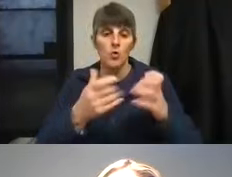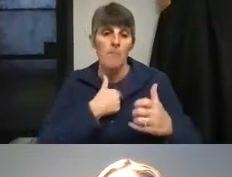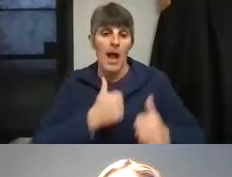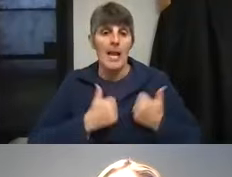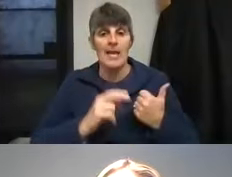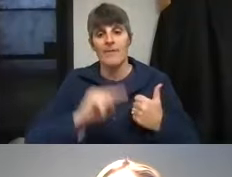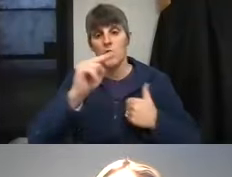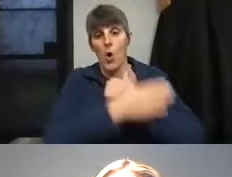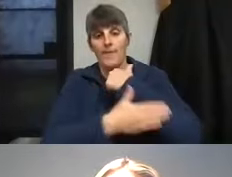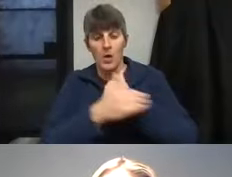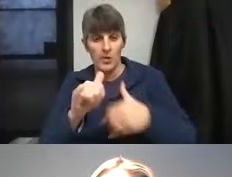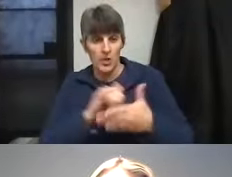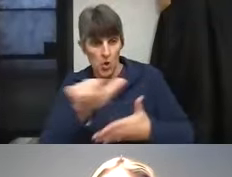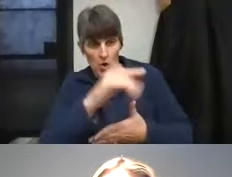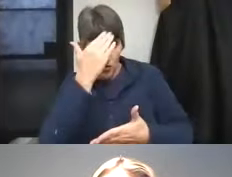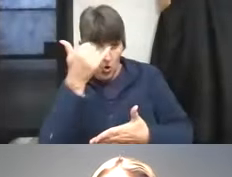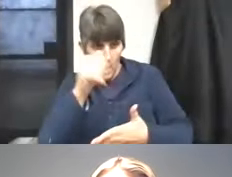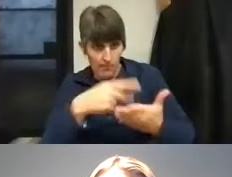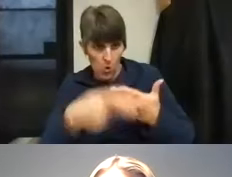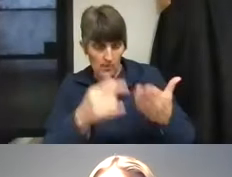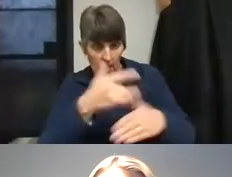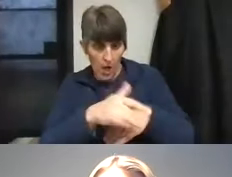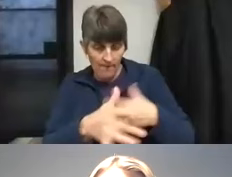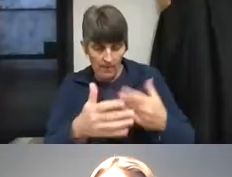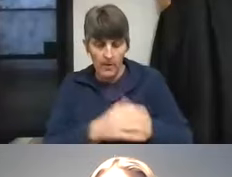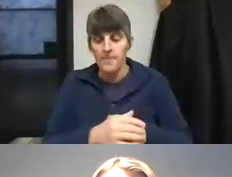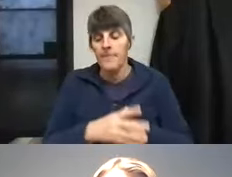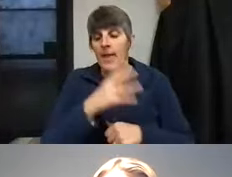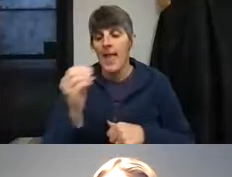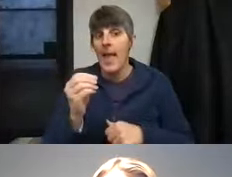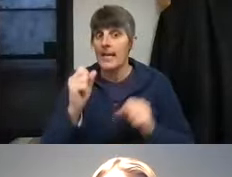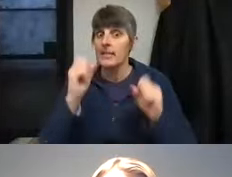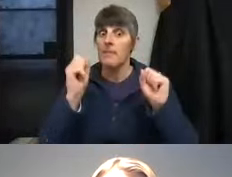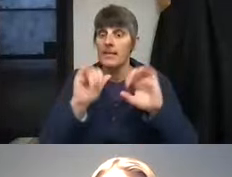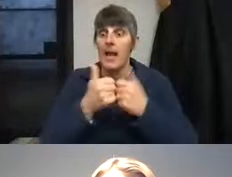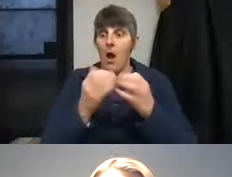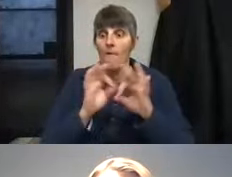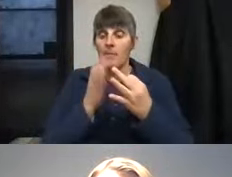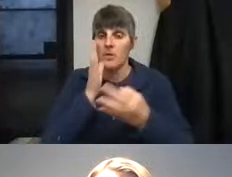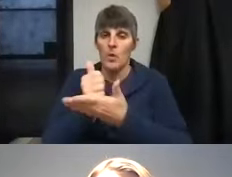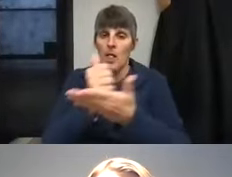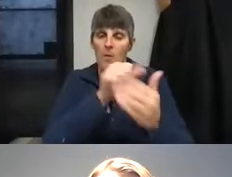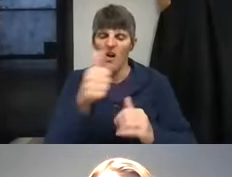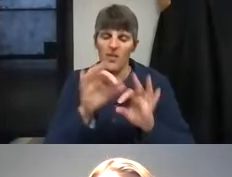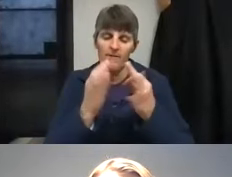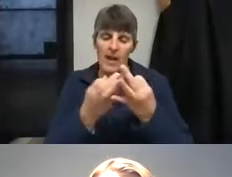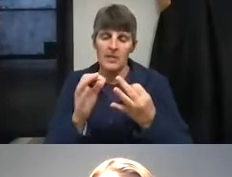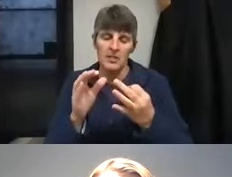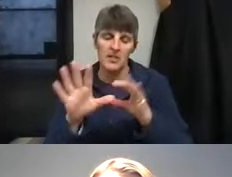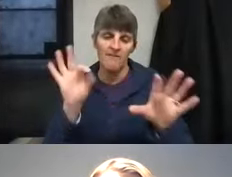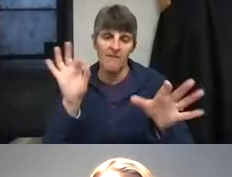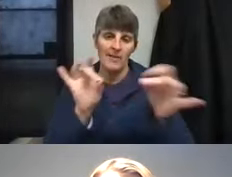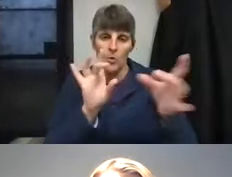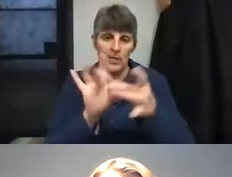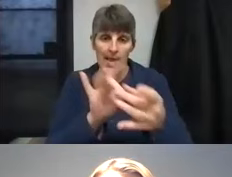Country, New York. Do you know of any programs that are available? And it's amazing how families will help other families to find those connections.